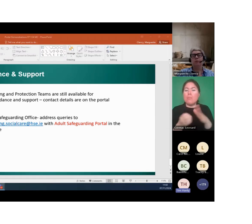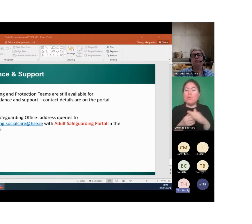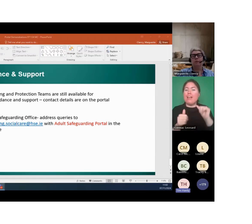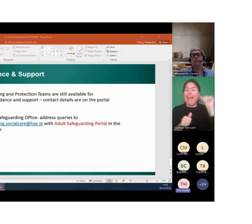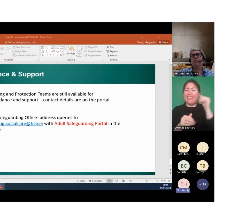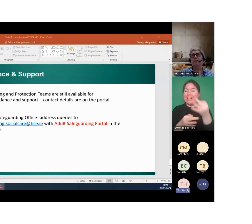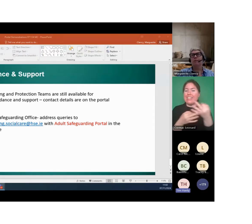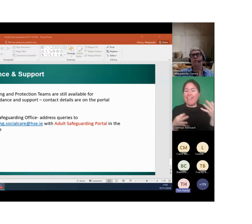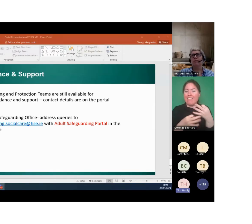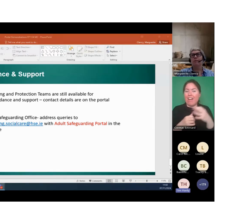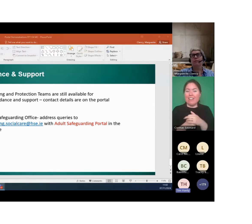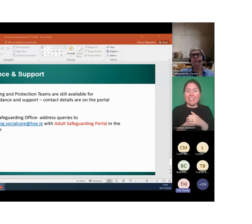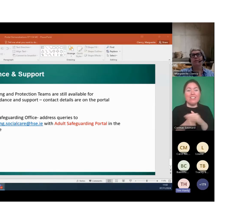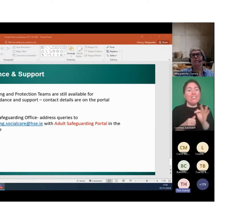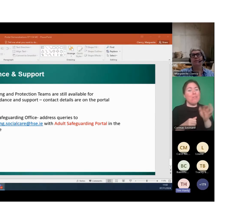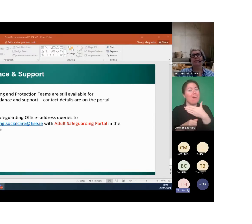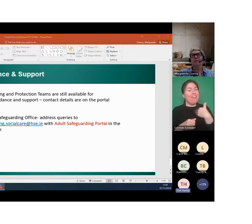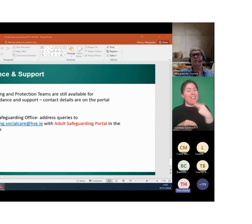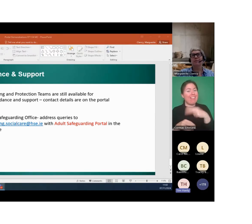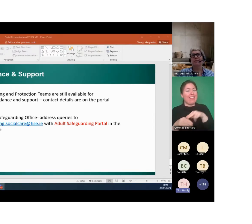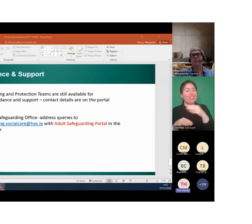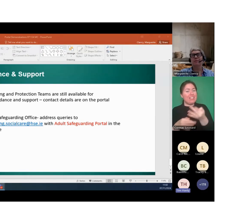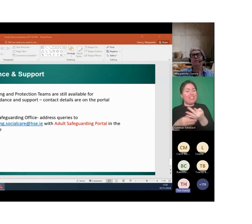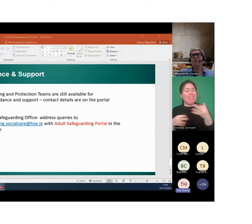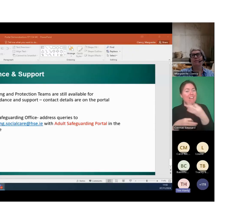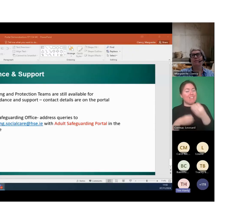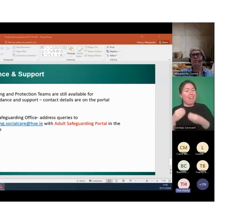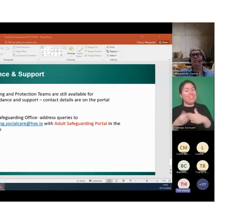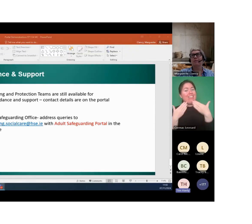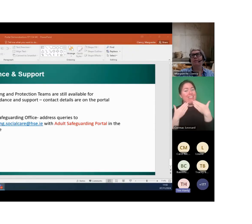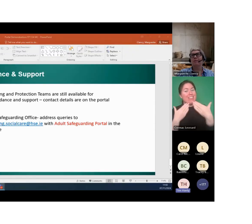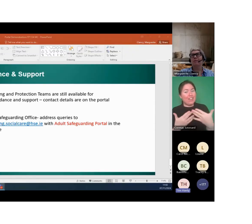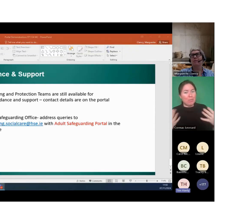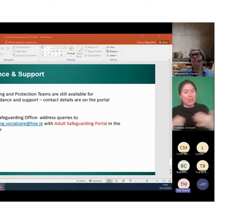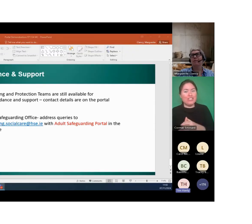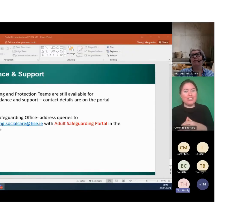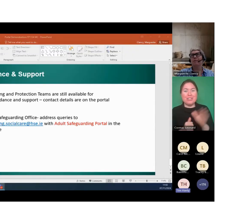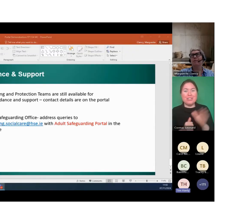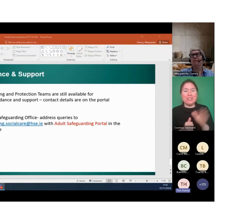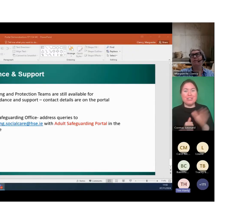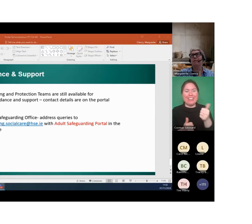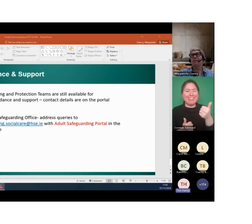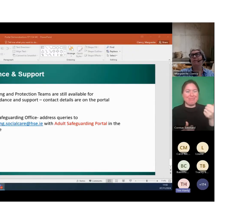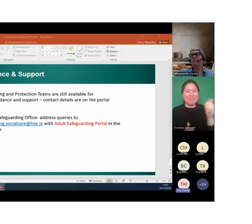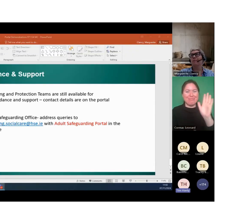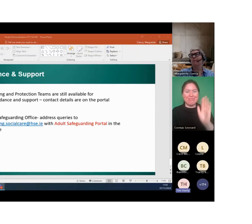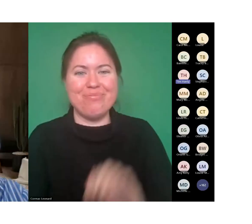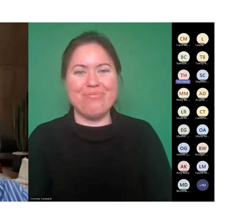safeguarding. So from us in the National Safeguarding Office, thank you very much and goodbye. Take care.